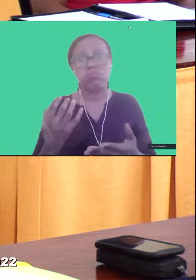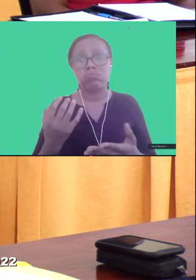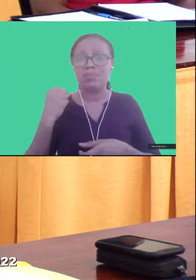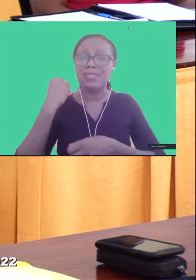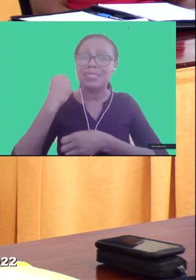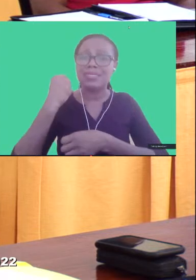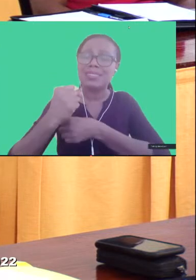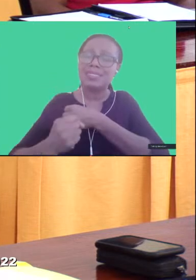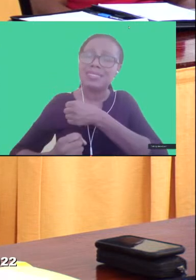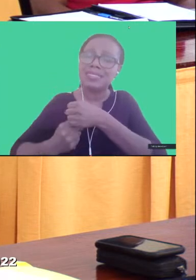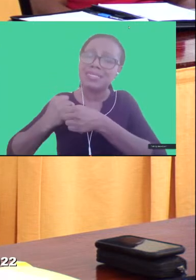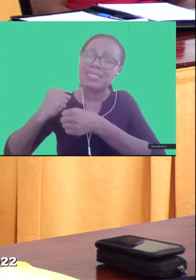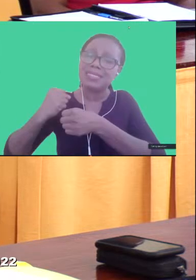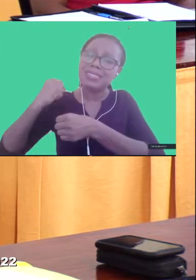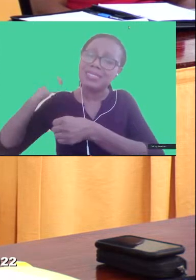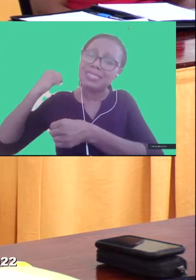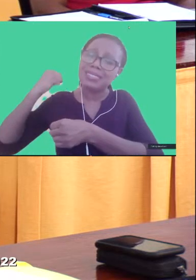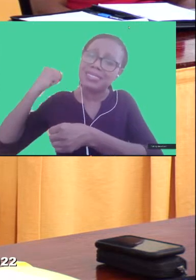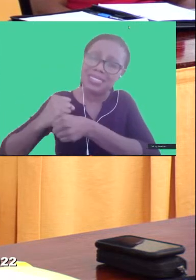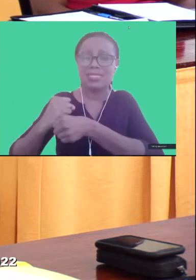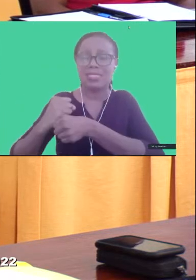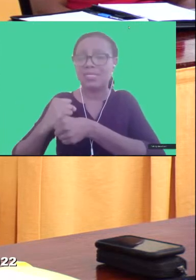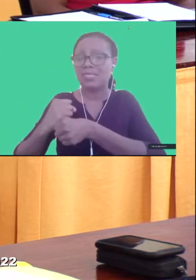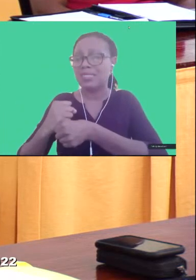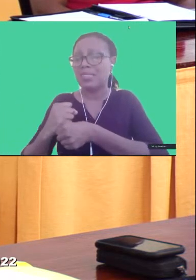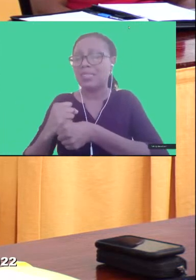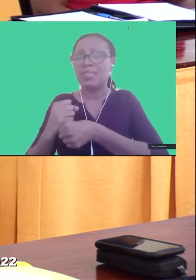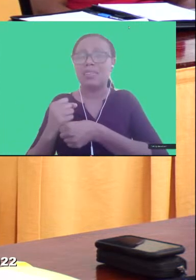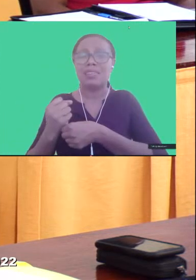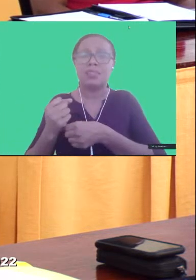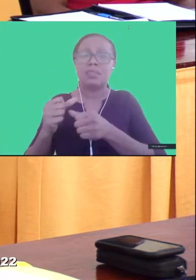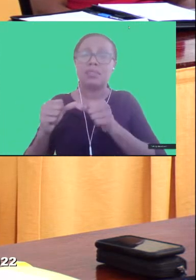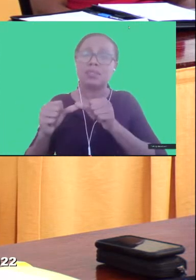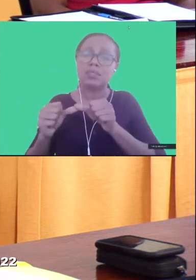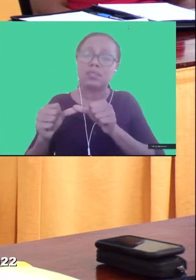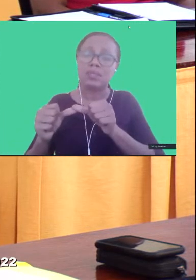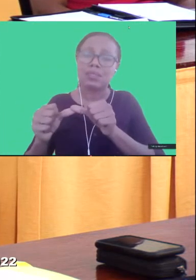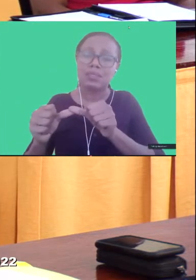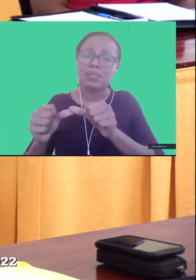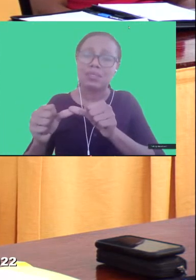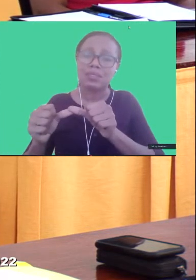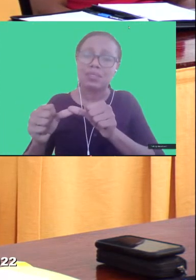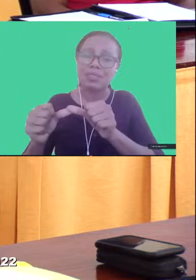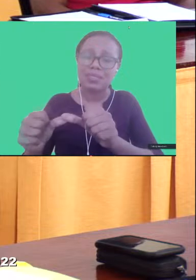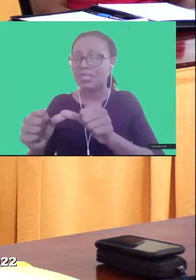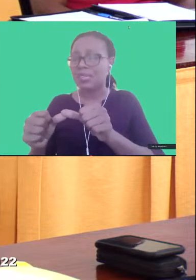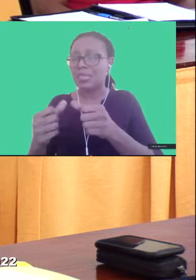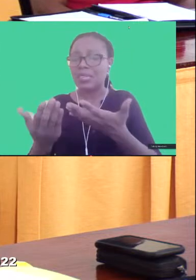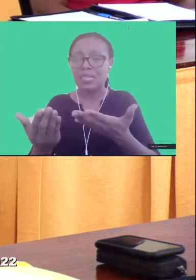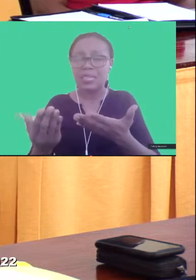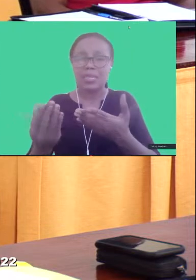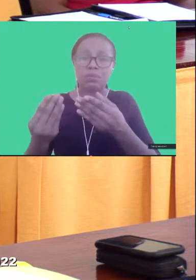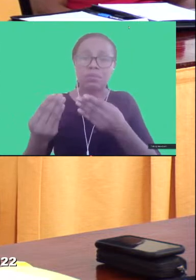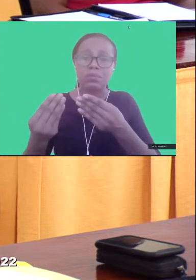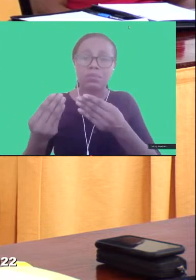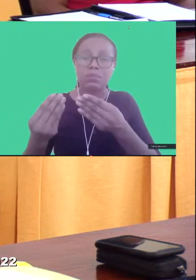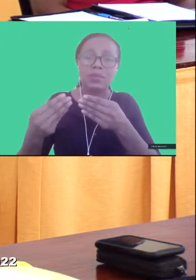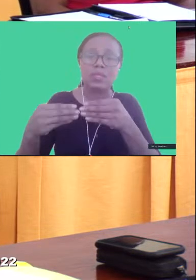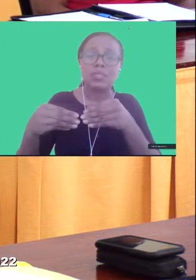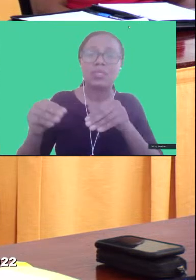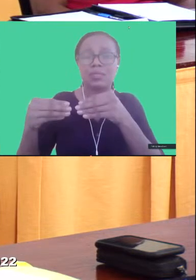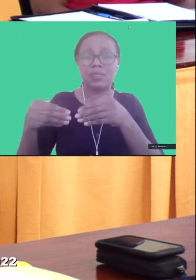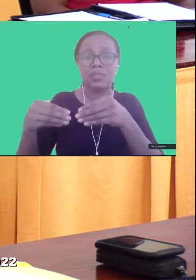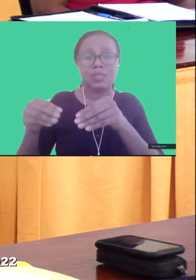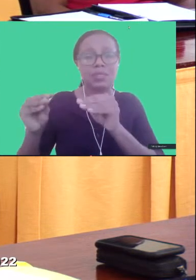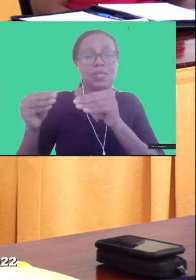almost contingency, where they are selling their wares and goods, whatever